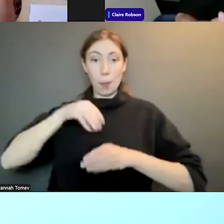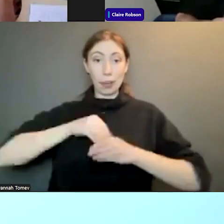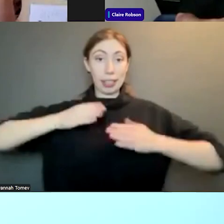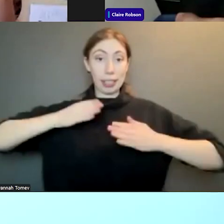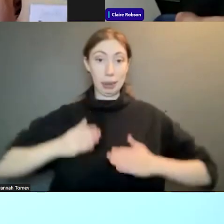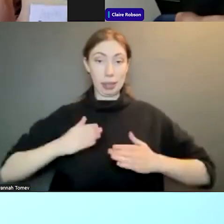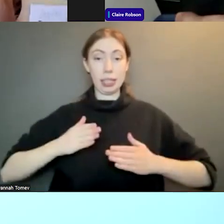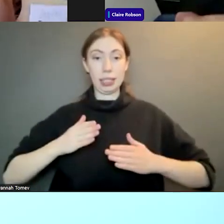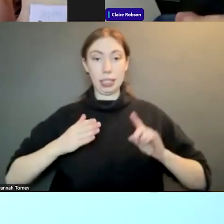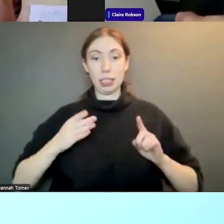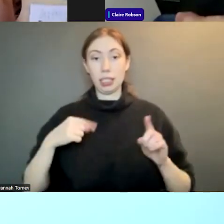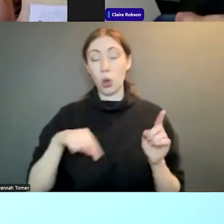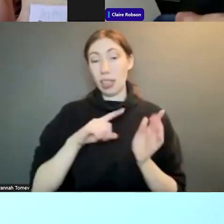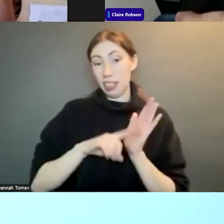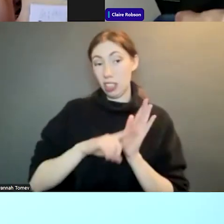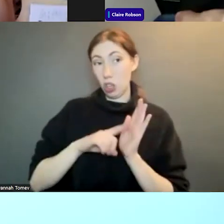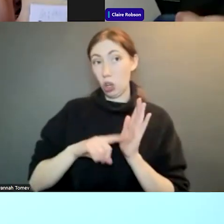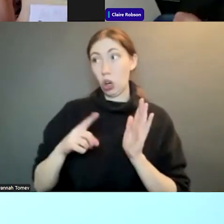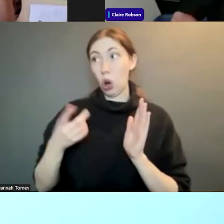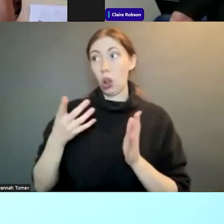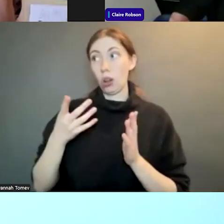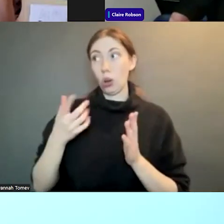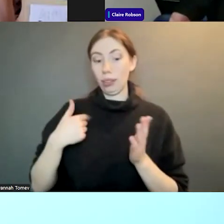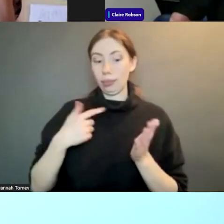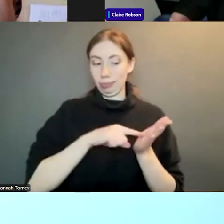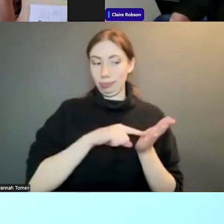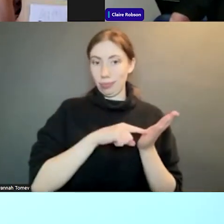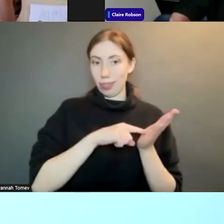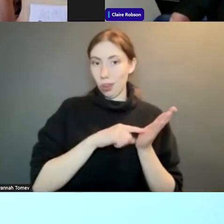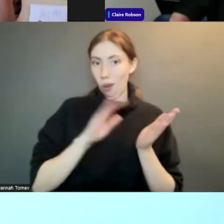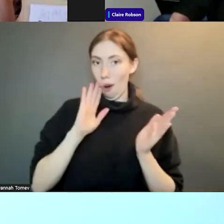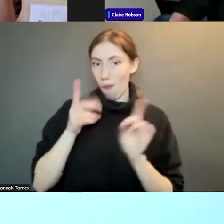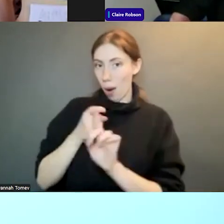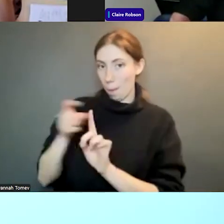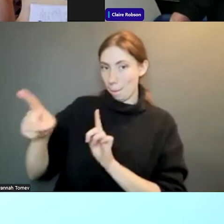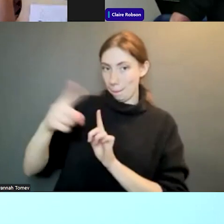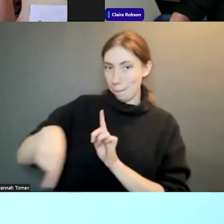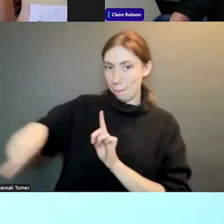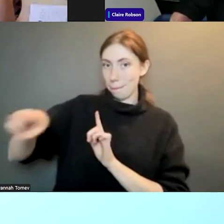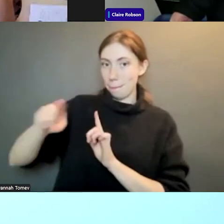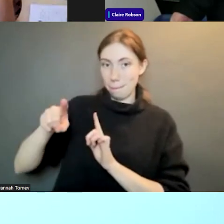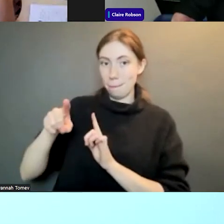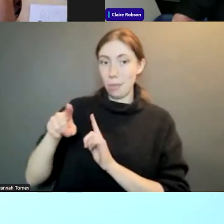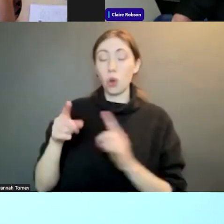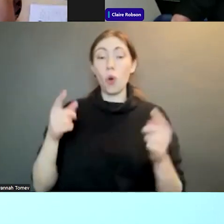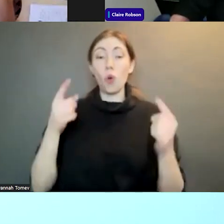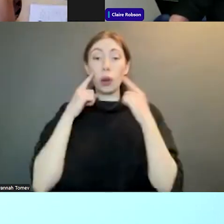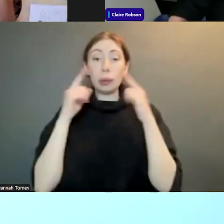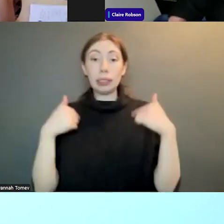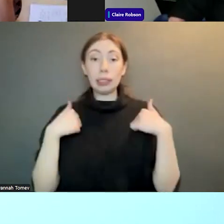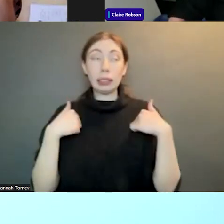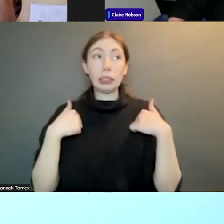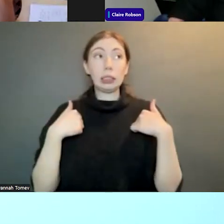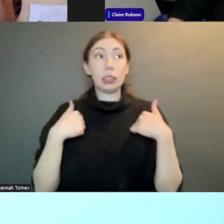find. But it seems to me, we can't talk about statistical significance. I don't